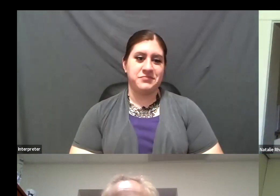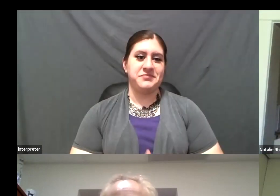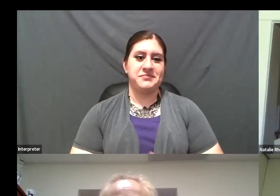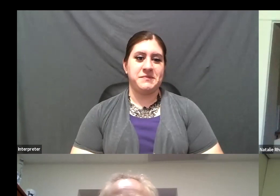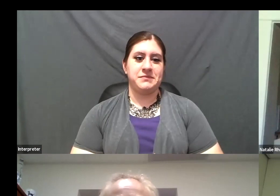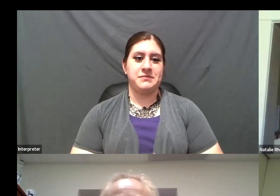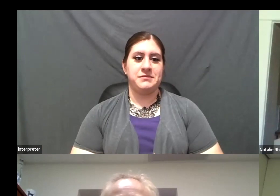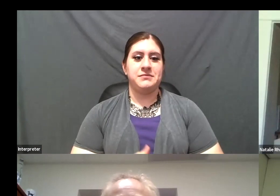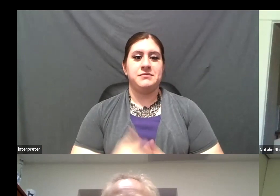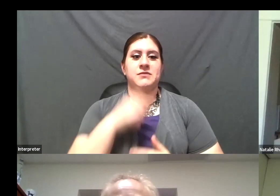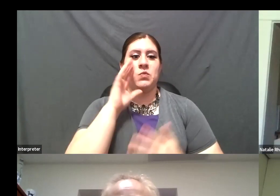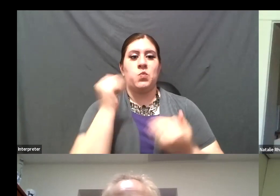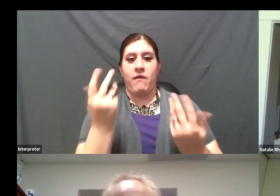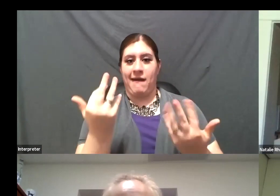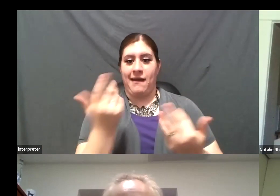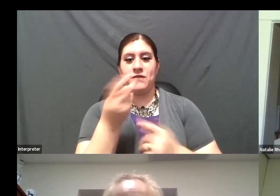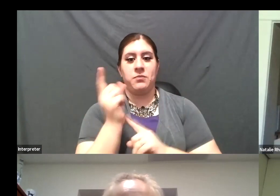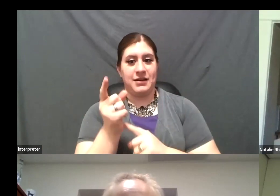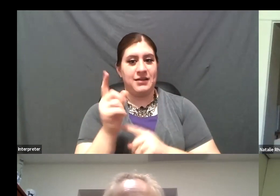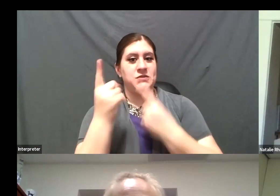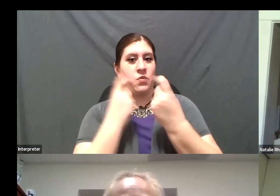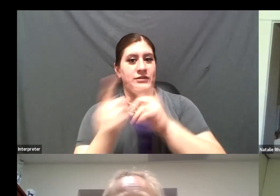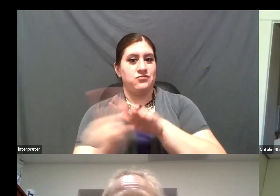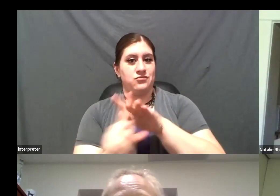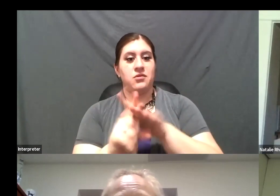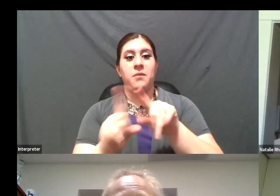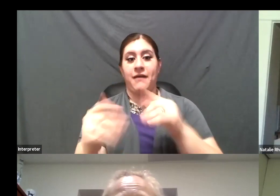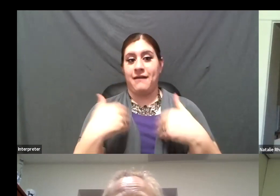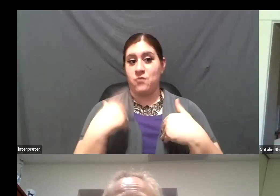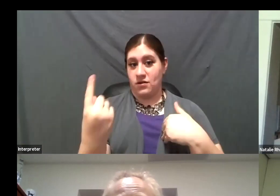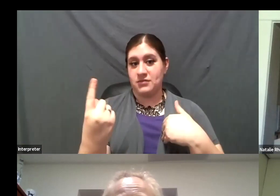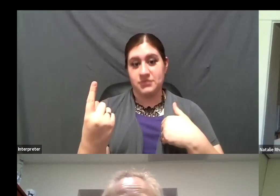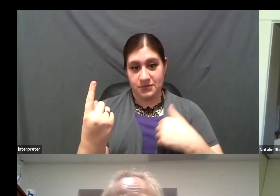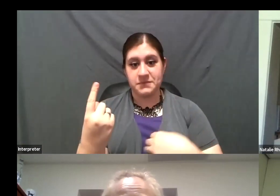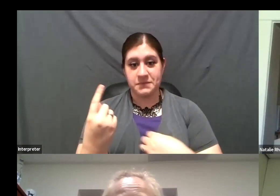I'm going to wait for a few minutes for some questions to come through, but I do have one.